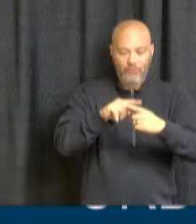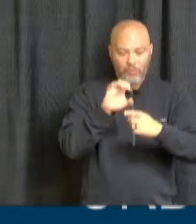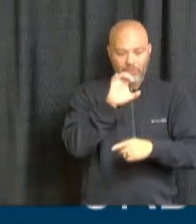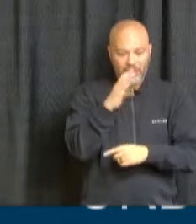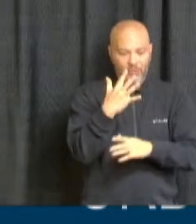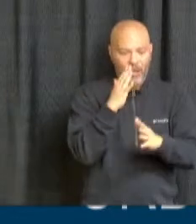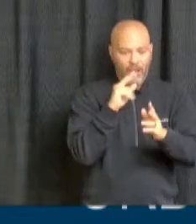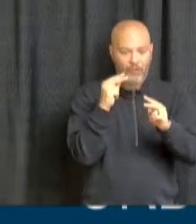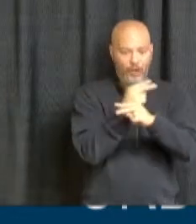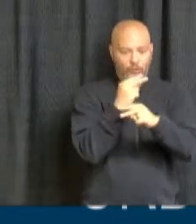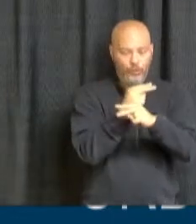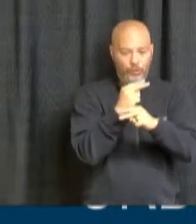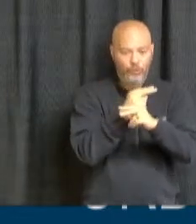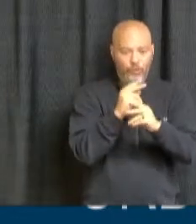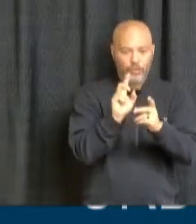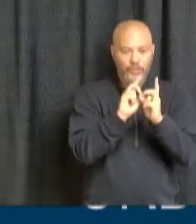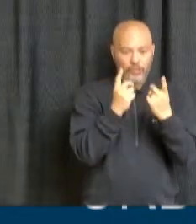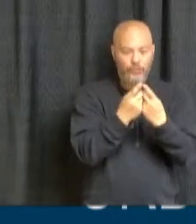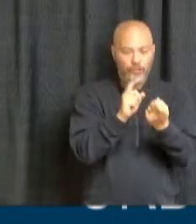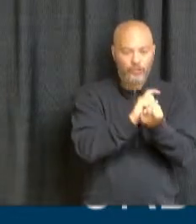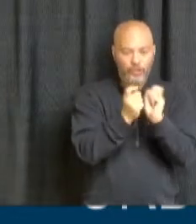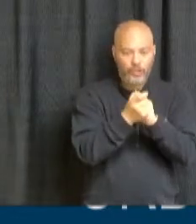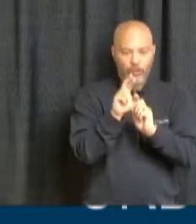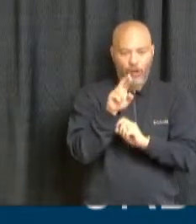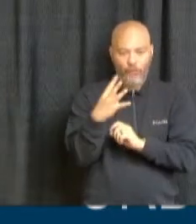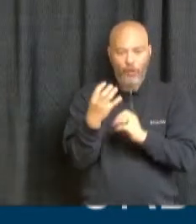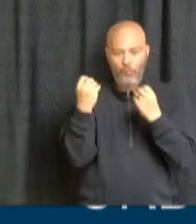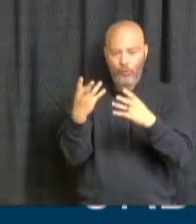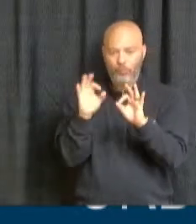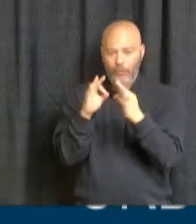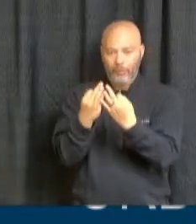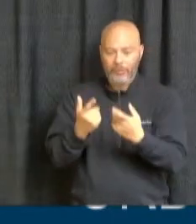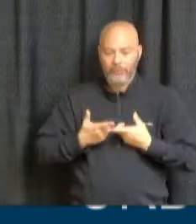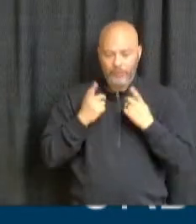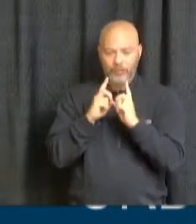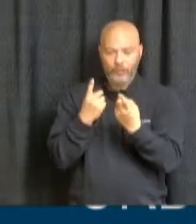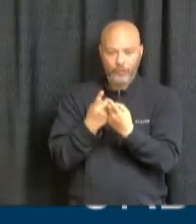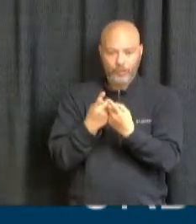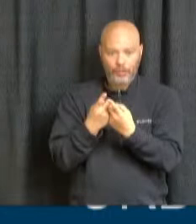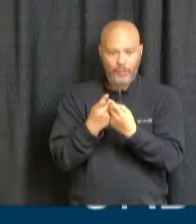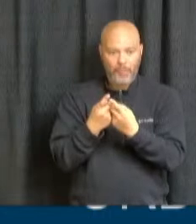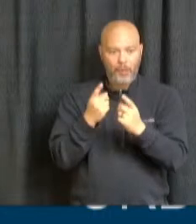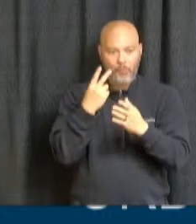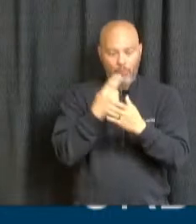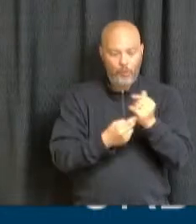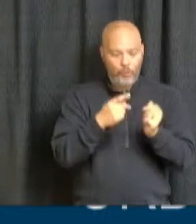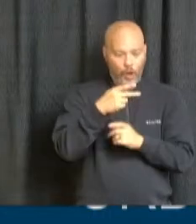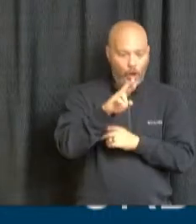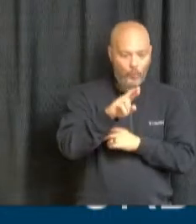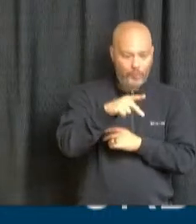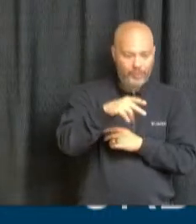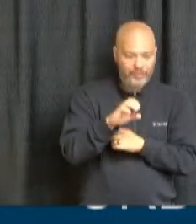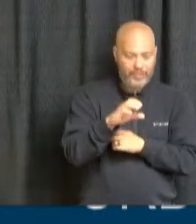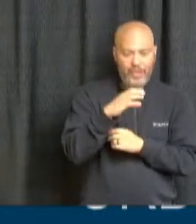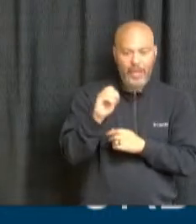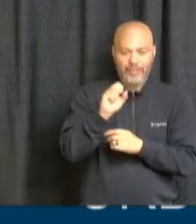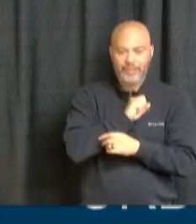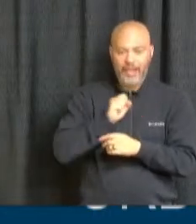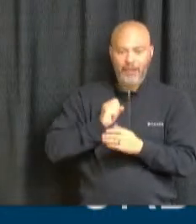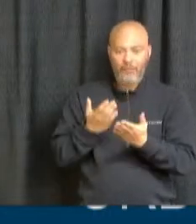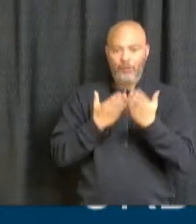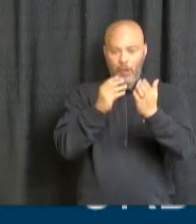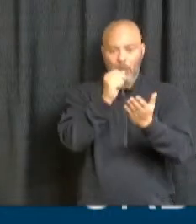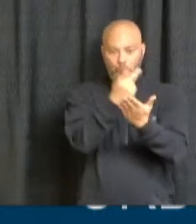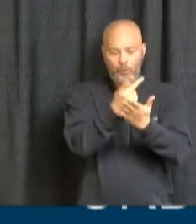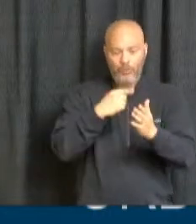C5 Highway and Arterial Commercial District to R4 Multiple Family Residential District. Both the Regional Planning Commission and the staff